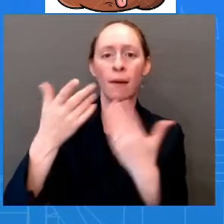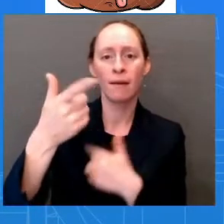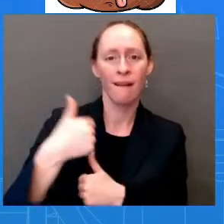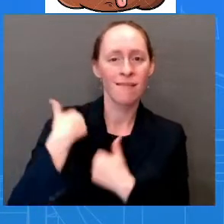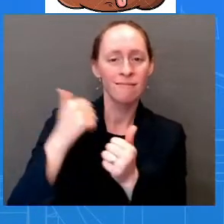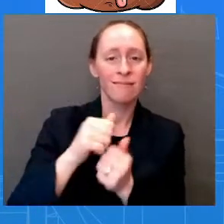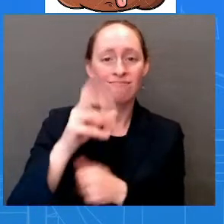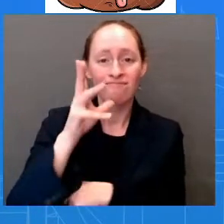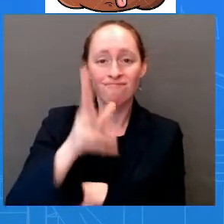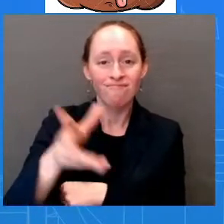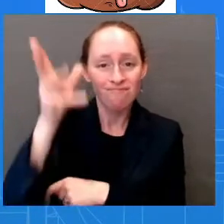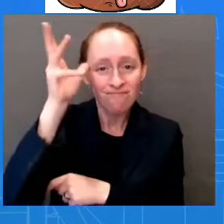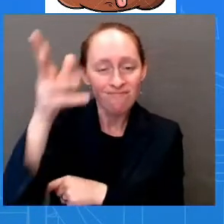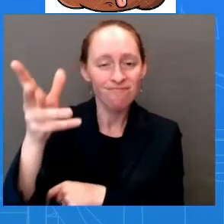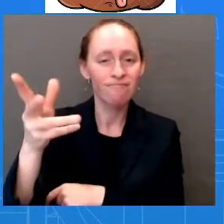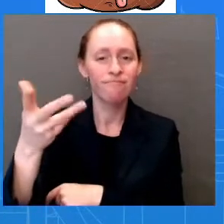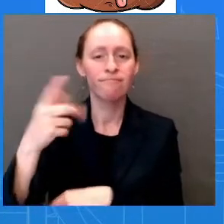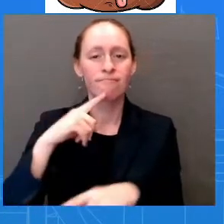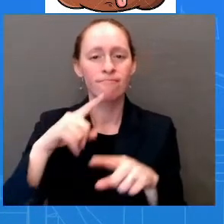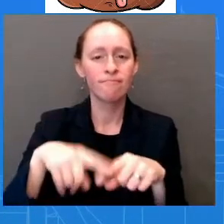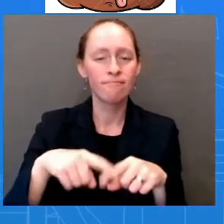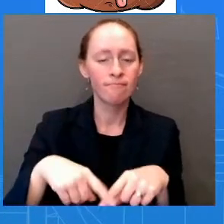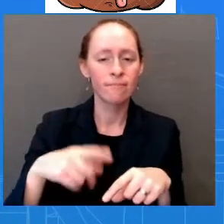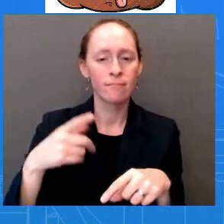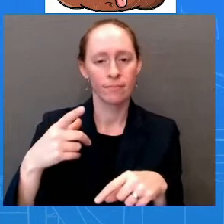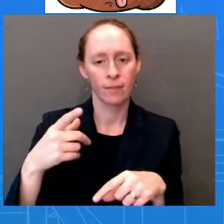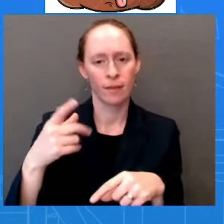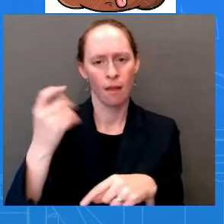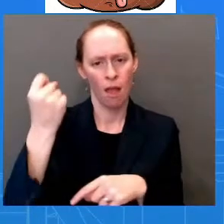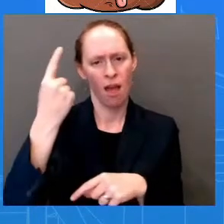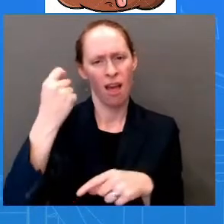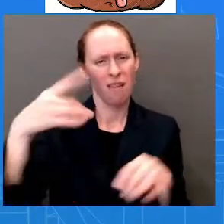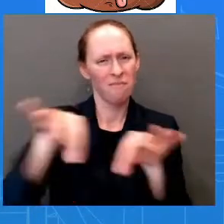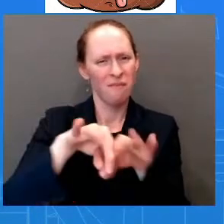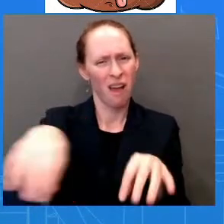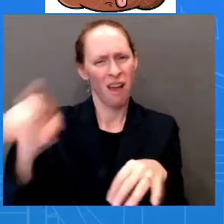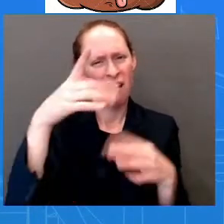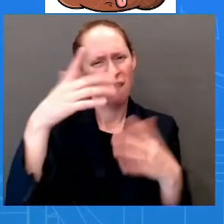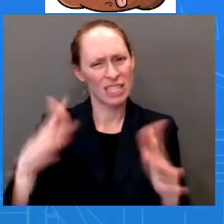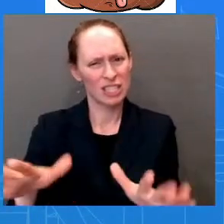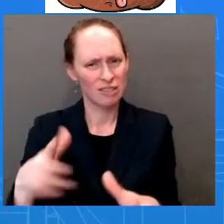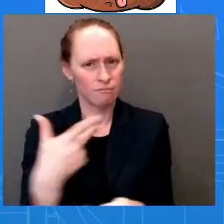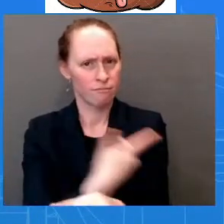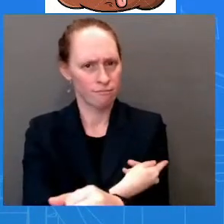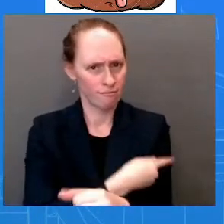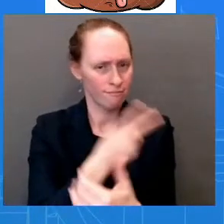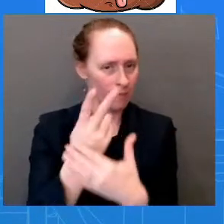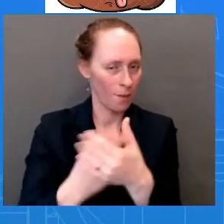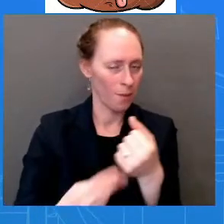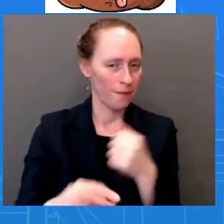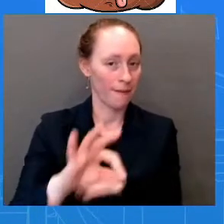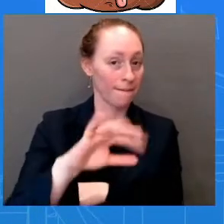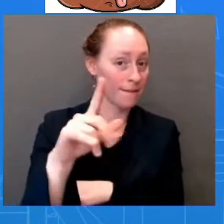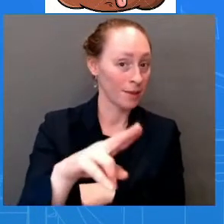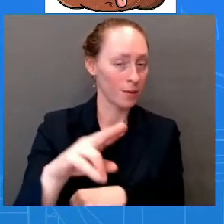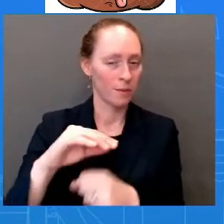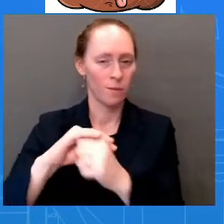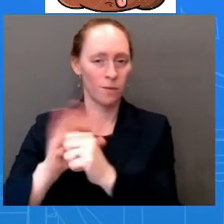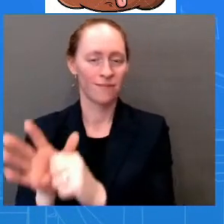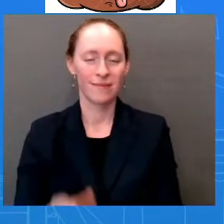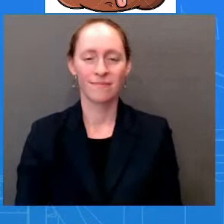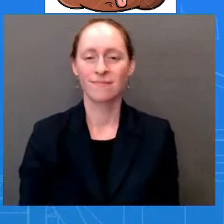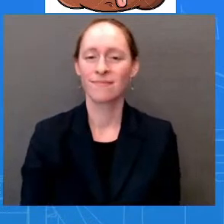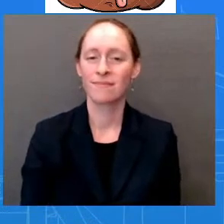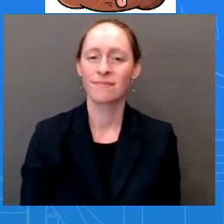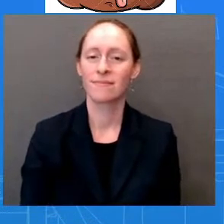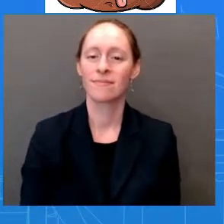flu and with COVID. Whether or not you wear a mask or... I don't. Another thing we shouldn't underestimate is testing.